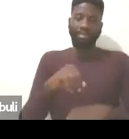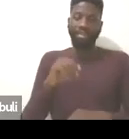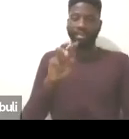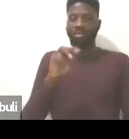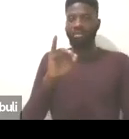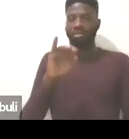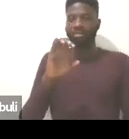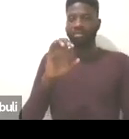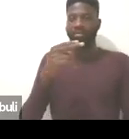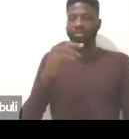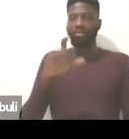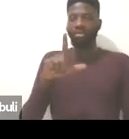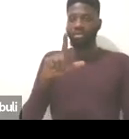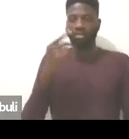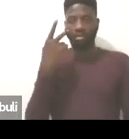your hand is up.